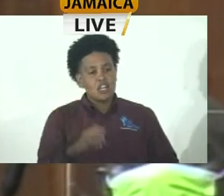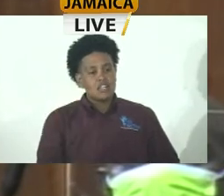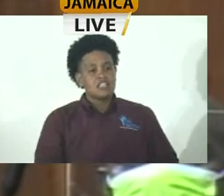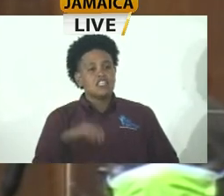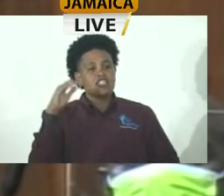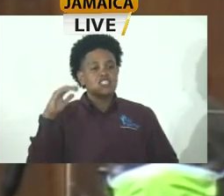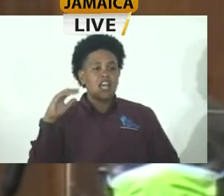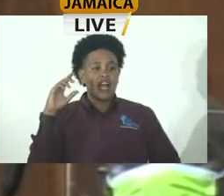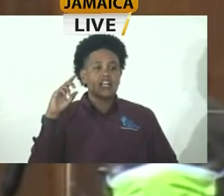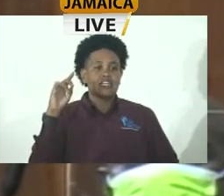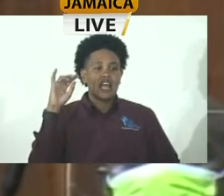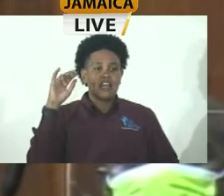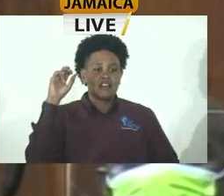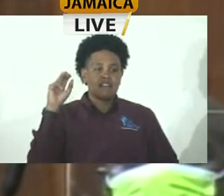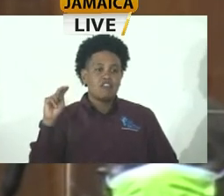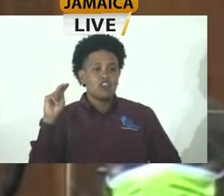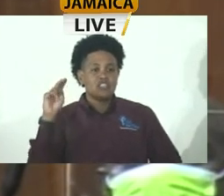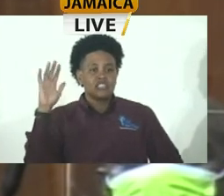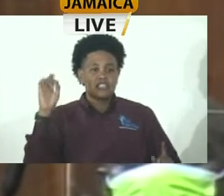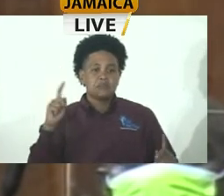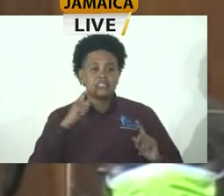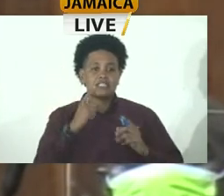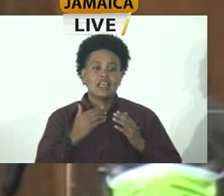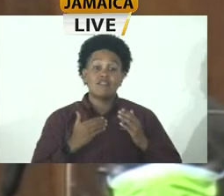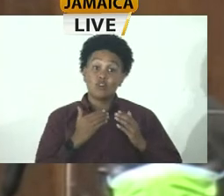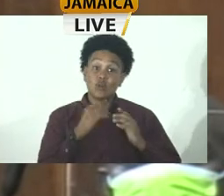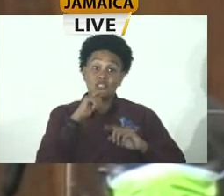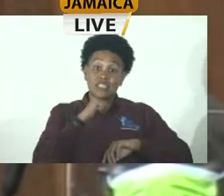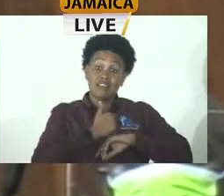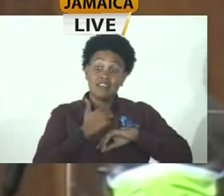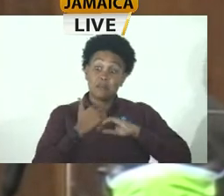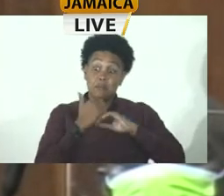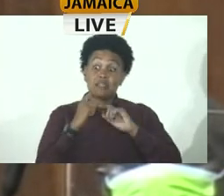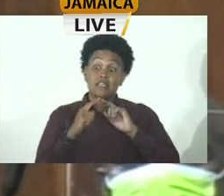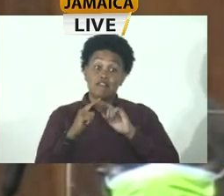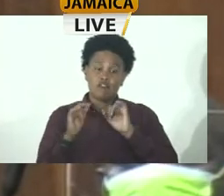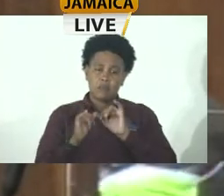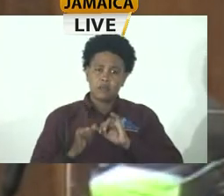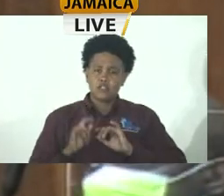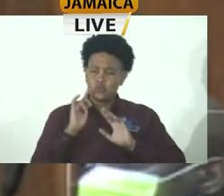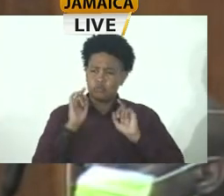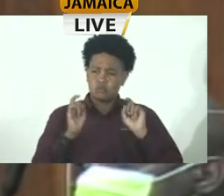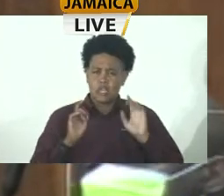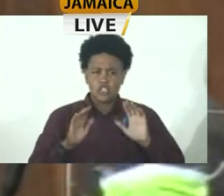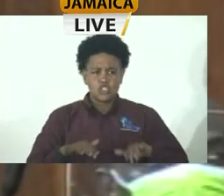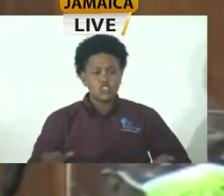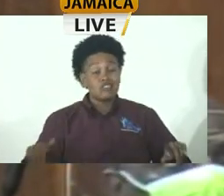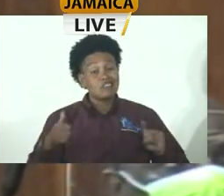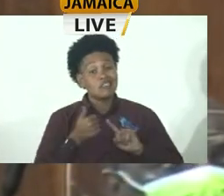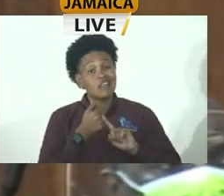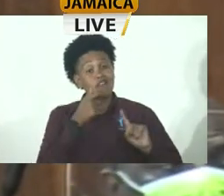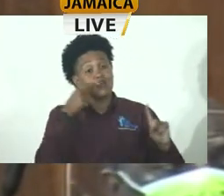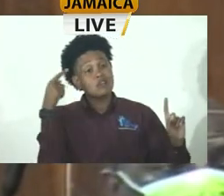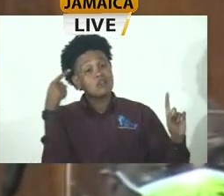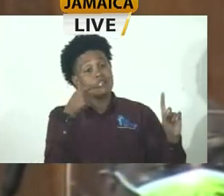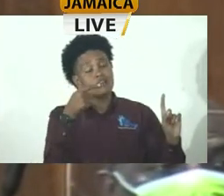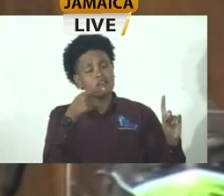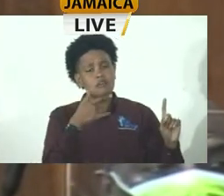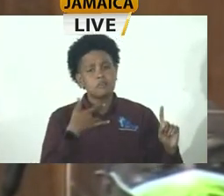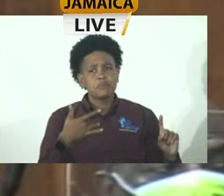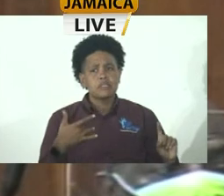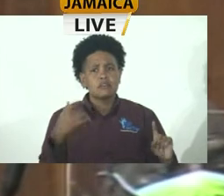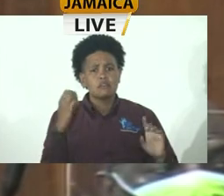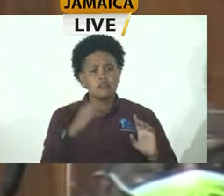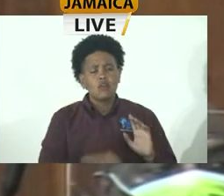diversion madam speaker is a process of implementing measures for dealing with children who are alleged accused of or